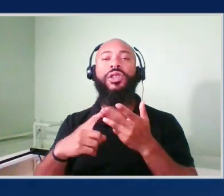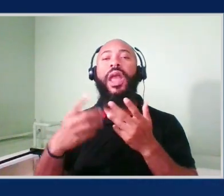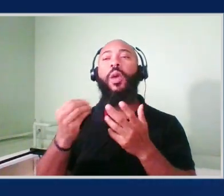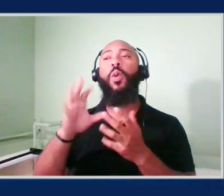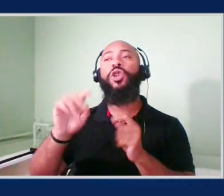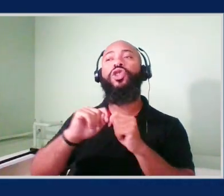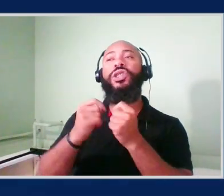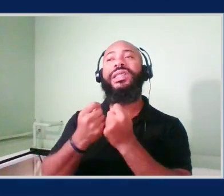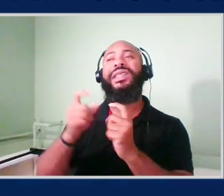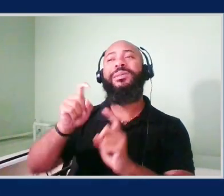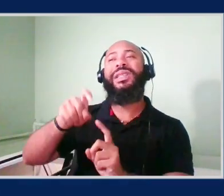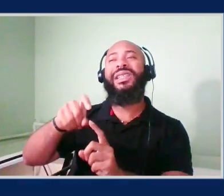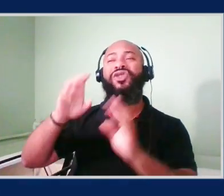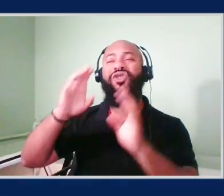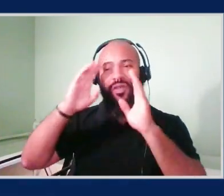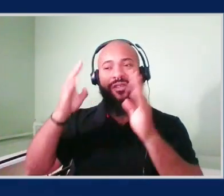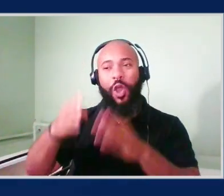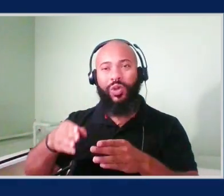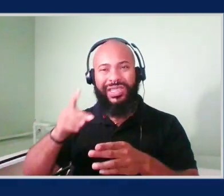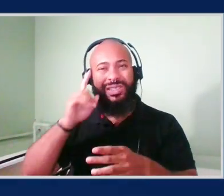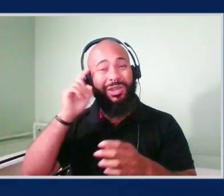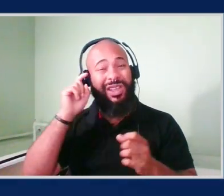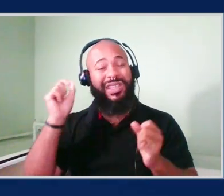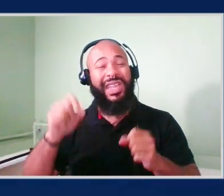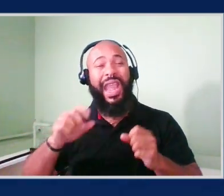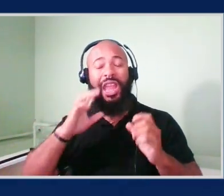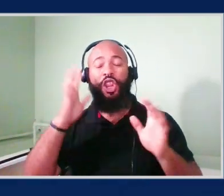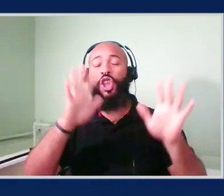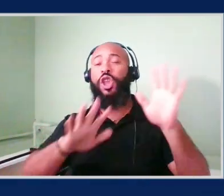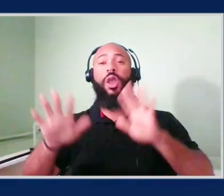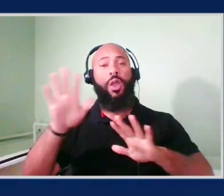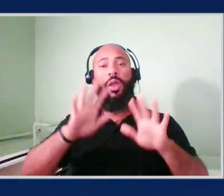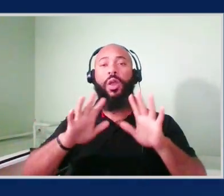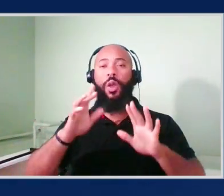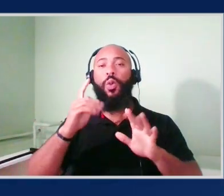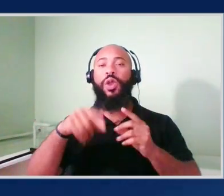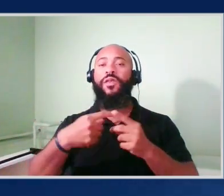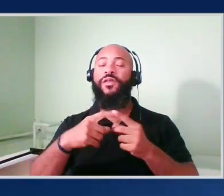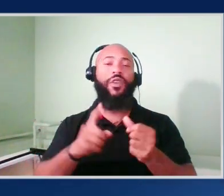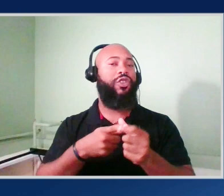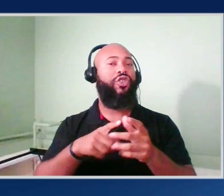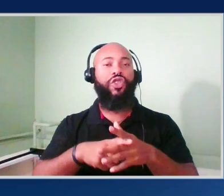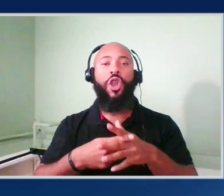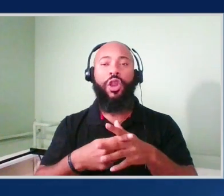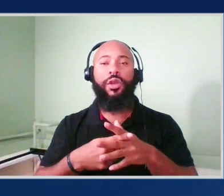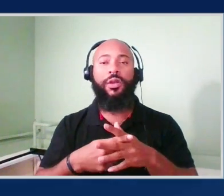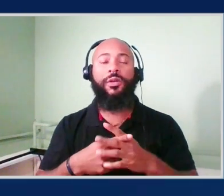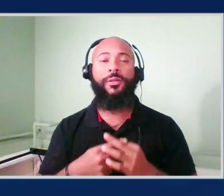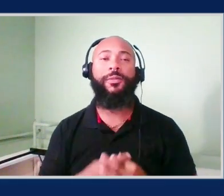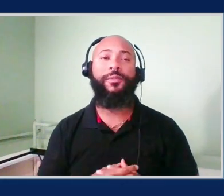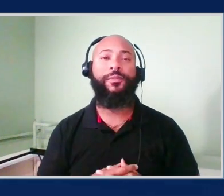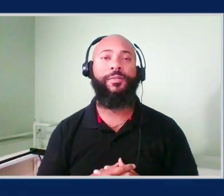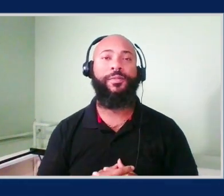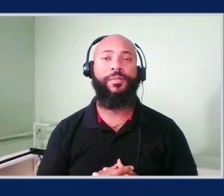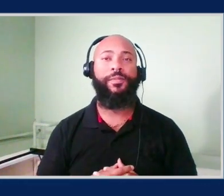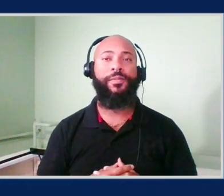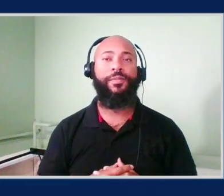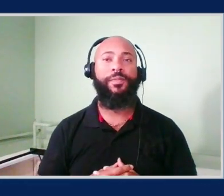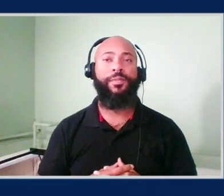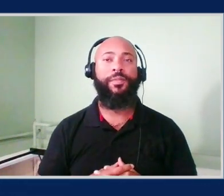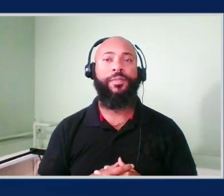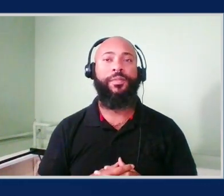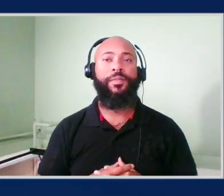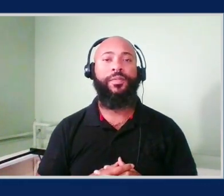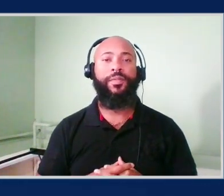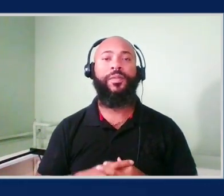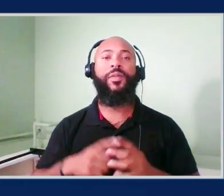to focus on, because it can look daunting when you first start. Yeah, absolutely. So, talking about Threat